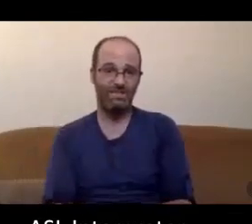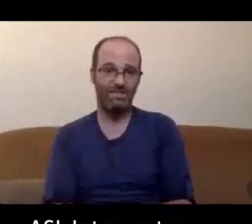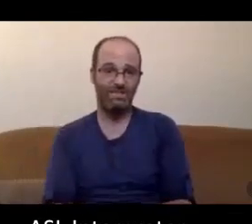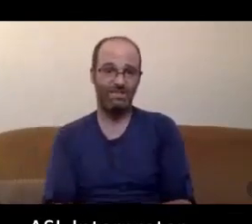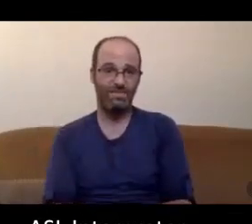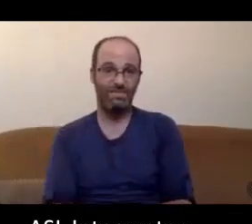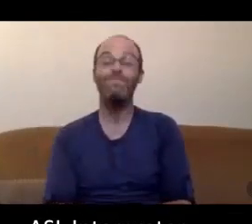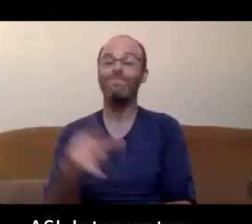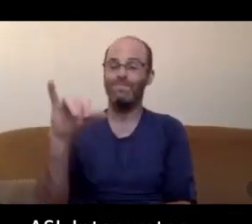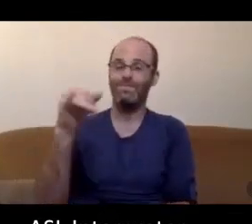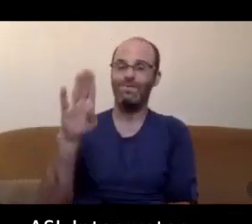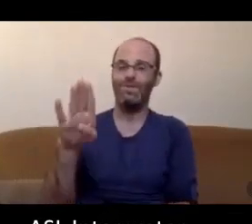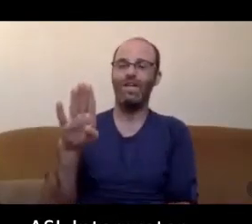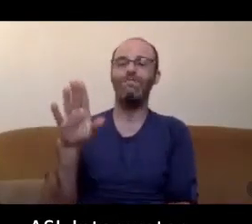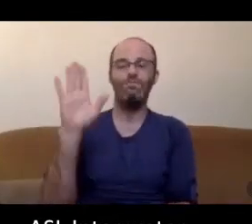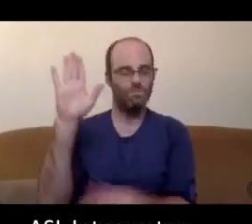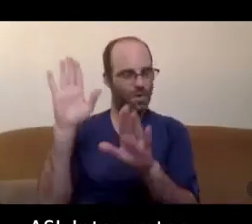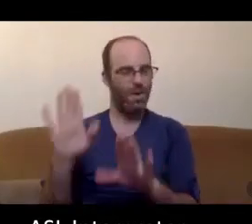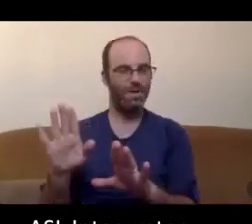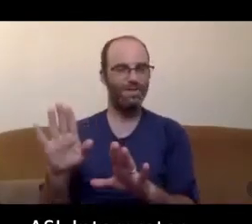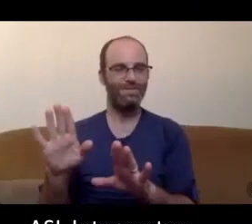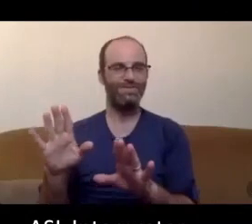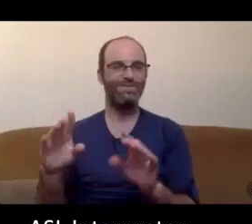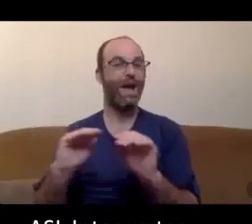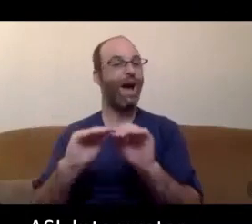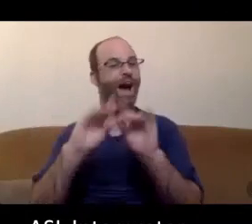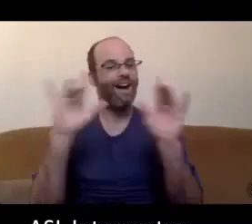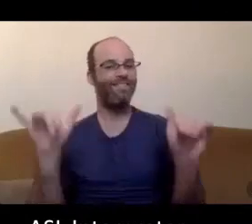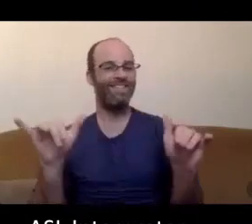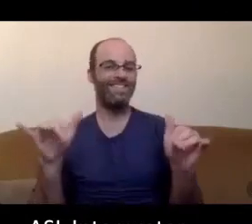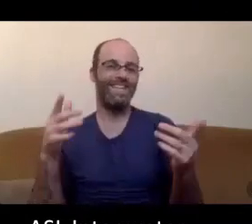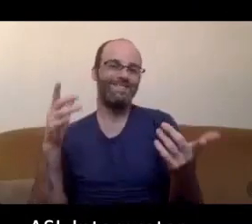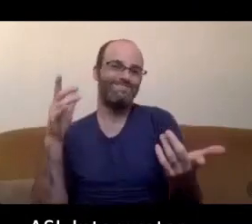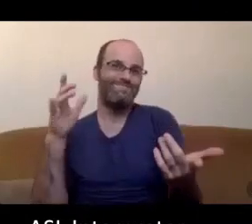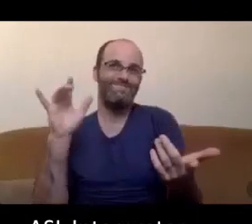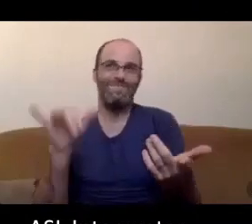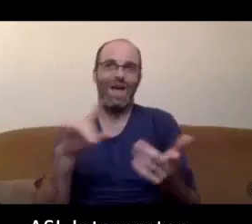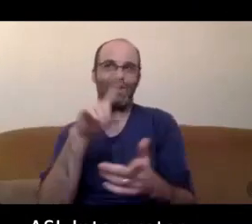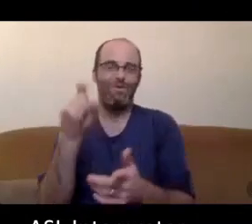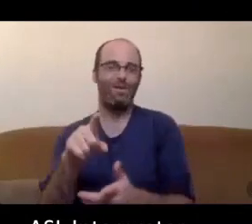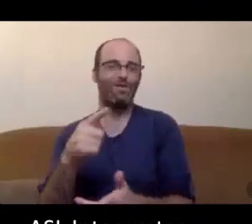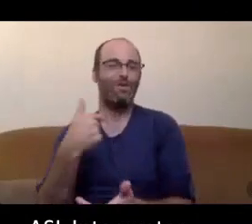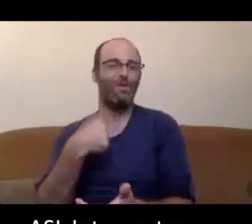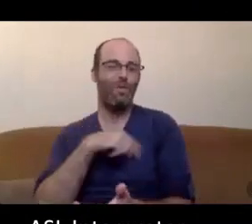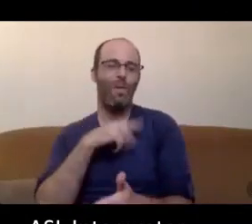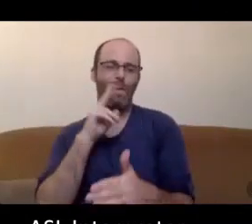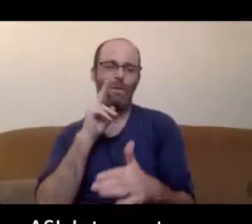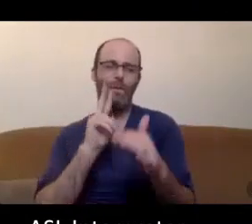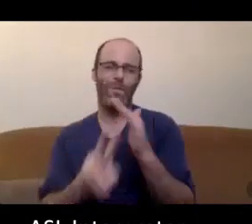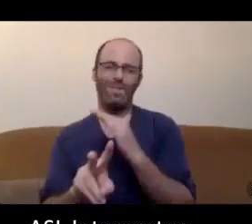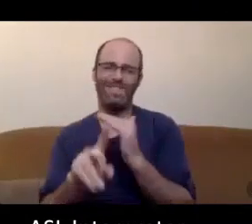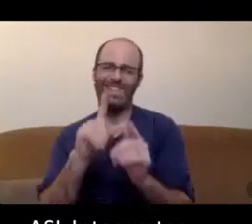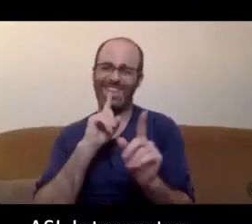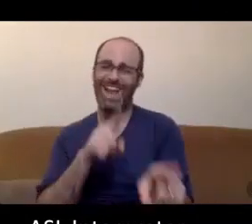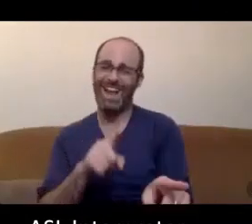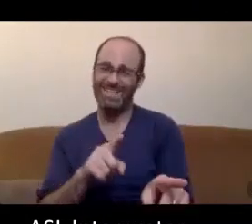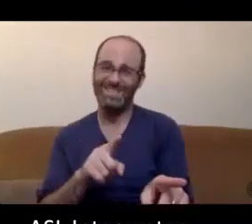Awesome. Well, obviously that was kind of a loaded question, but I absolutely agree with all of you.